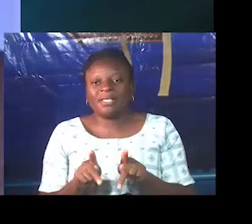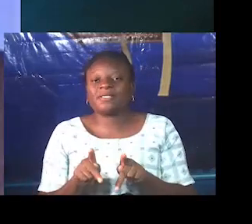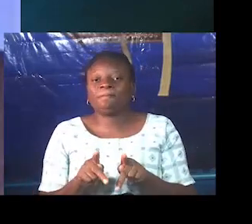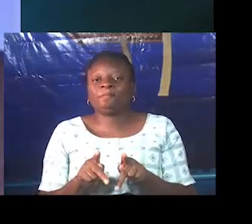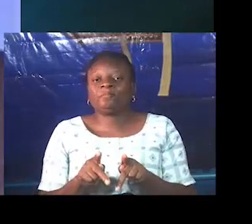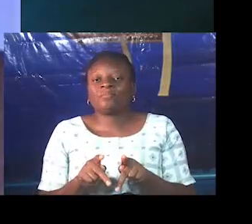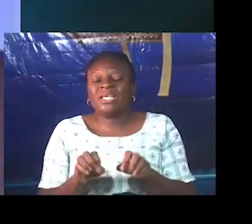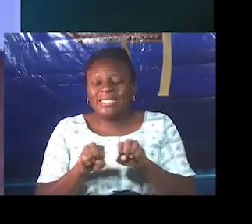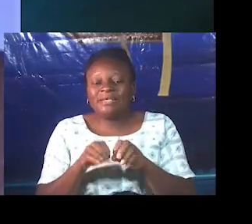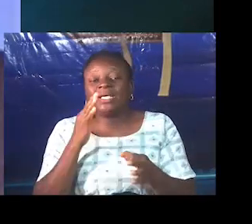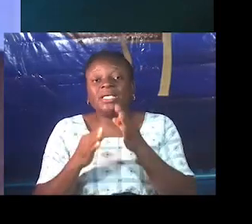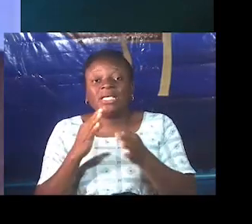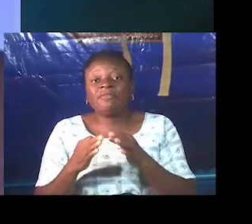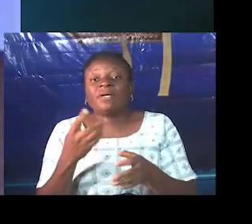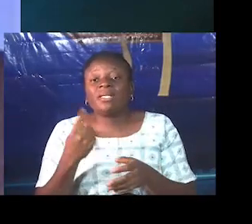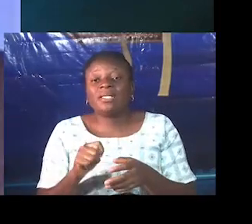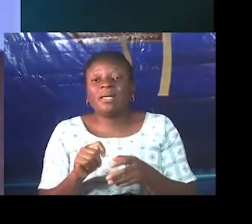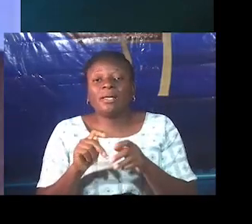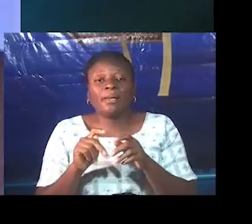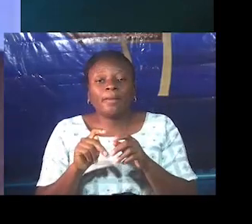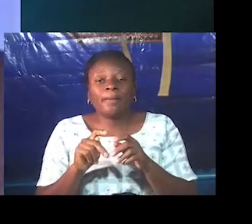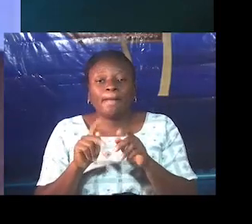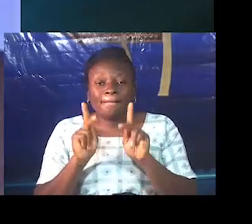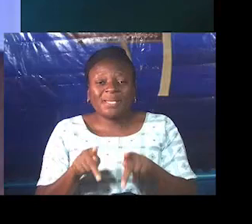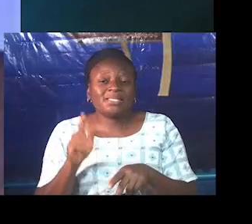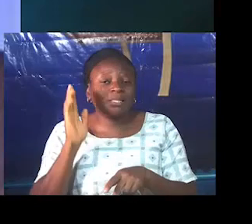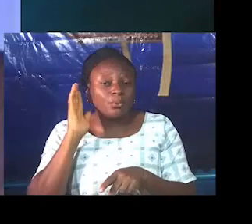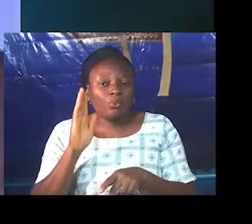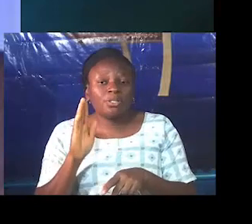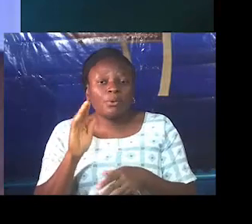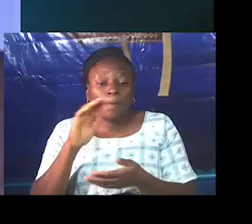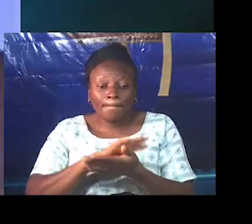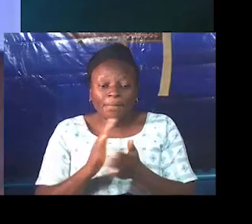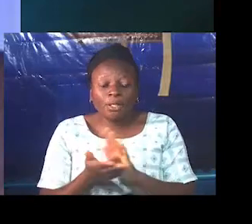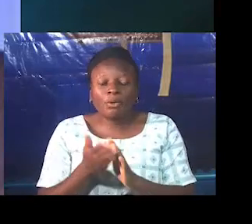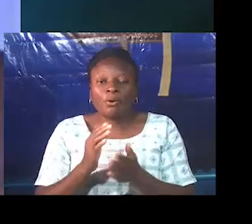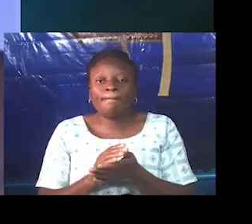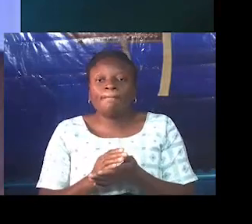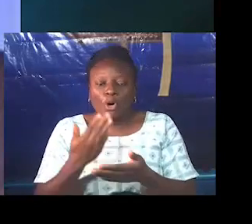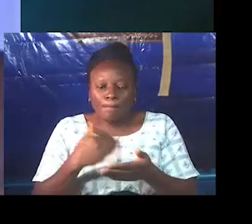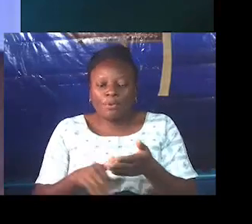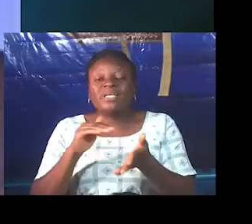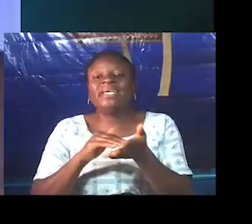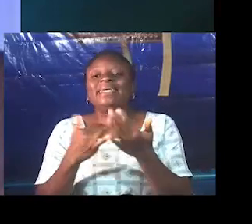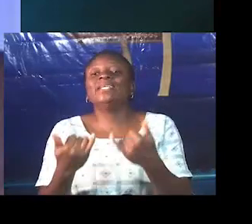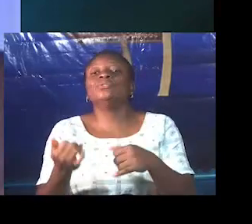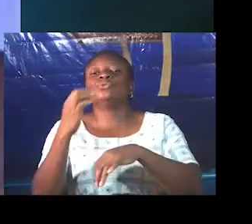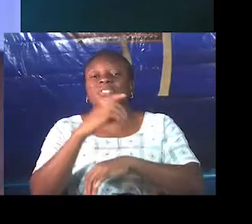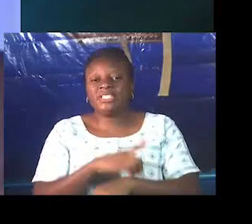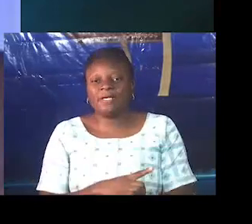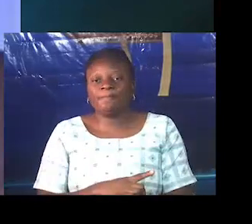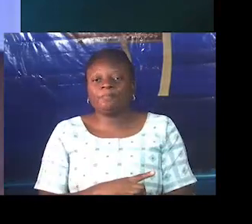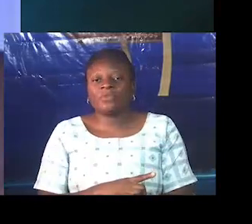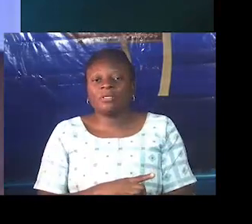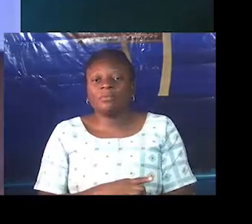converted to Jesus. And he is in the hand of God. He is not your exclusive possession. Will you please